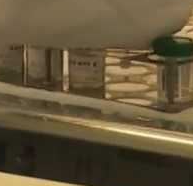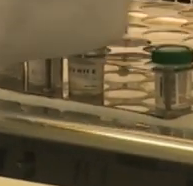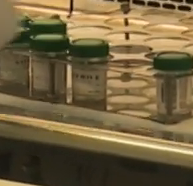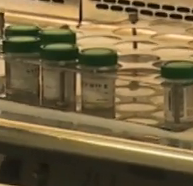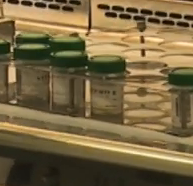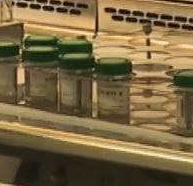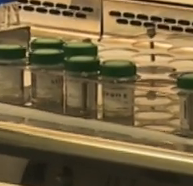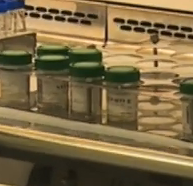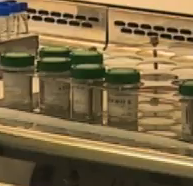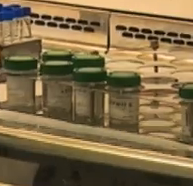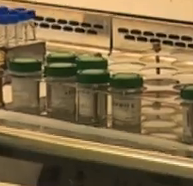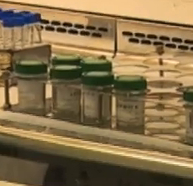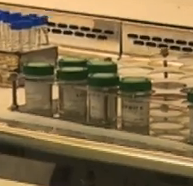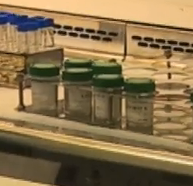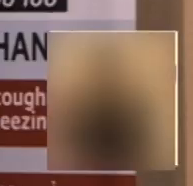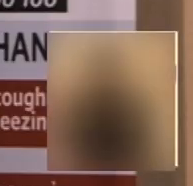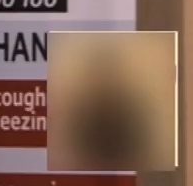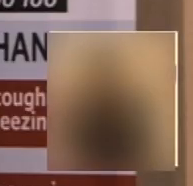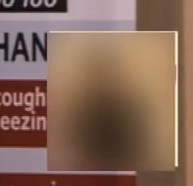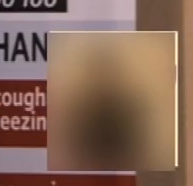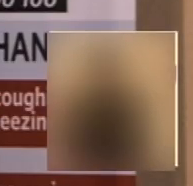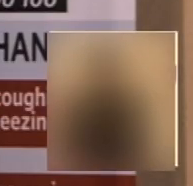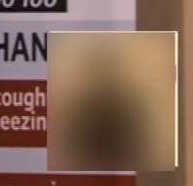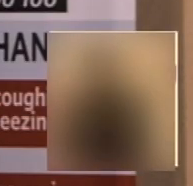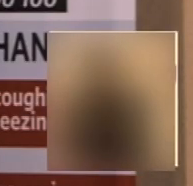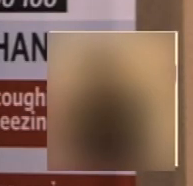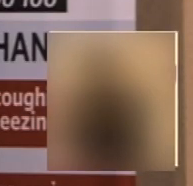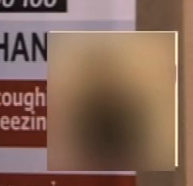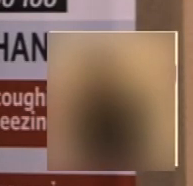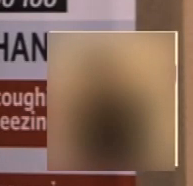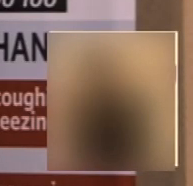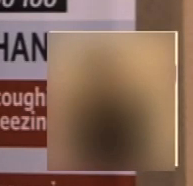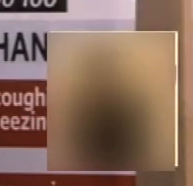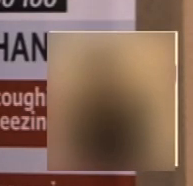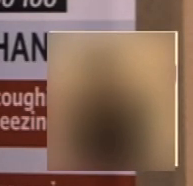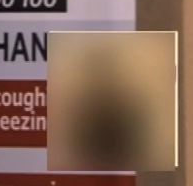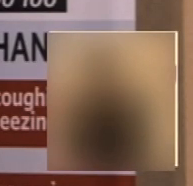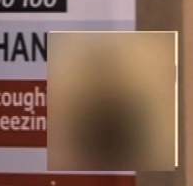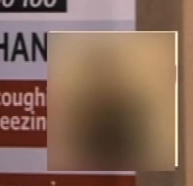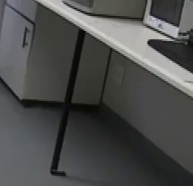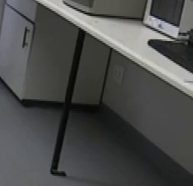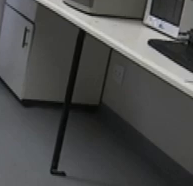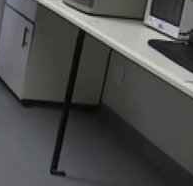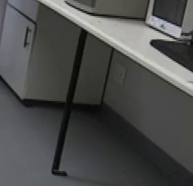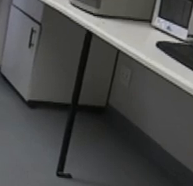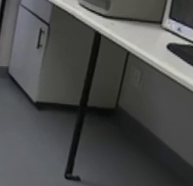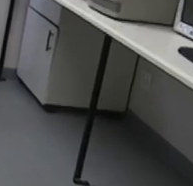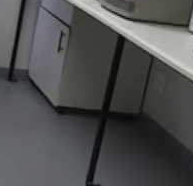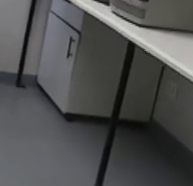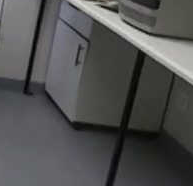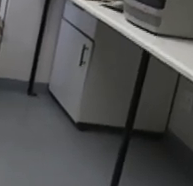in mandatory quarantine across the country. Dr. Kandetu added that the ministry is aware that there